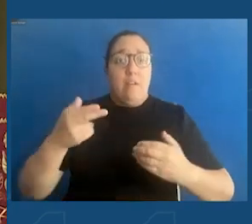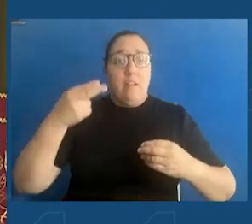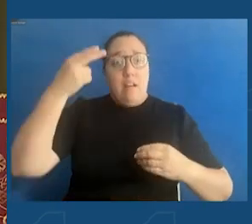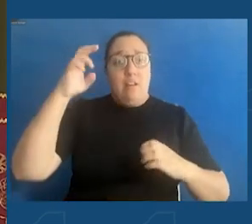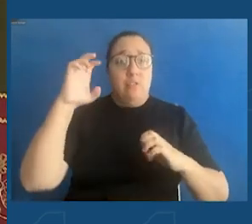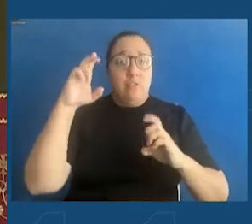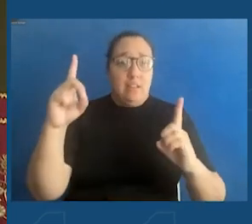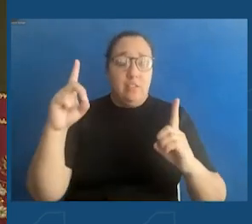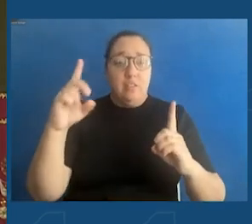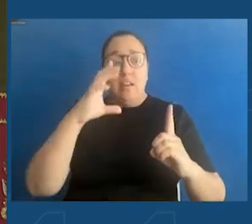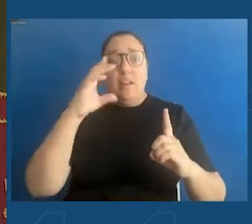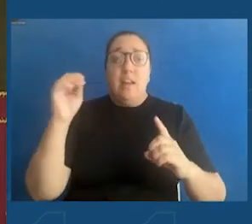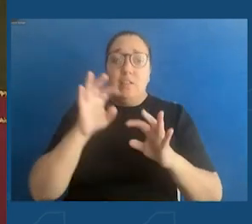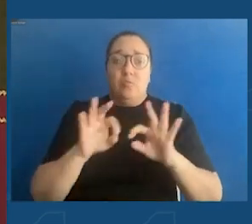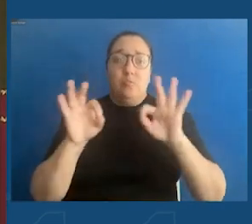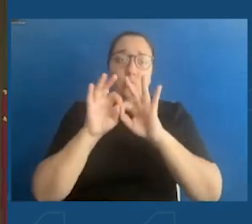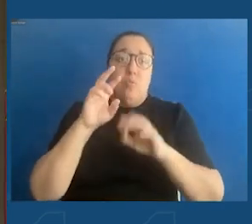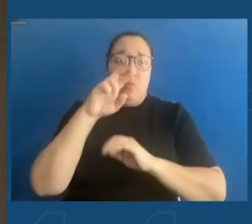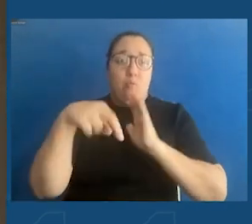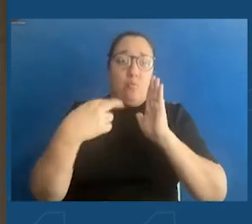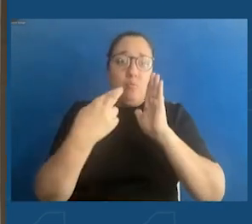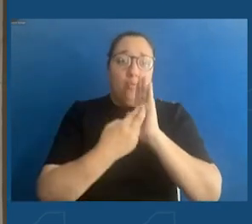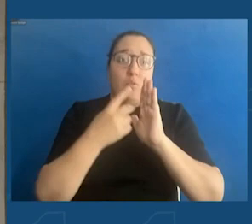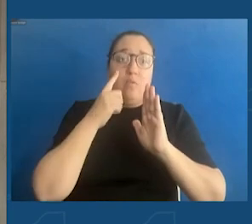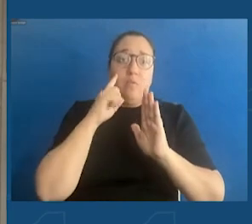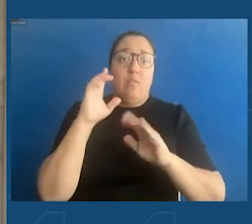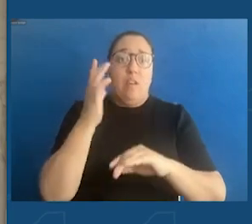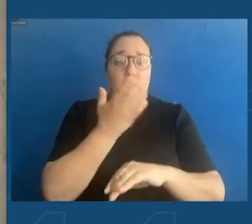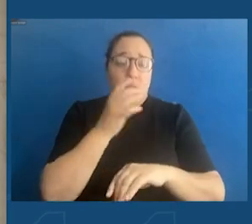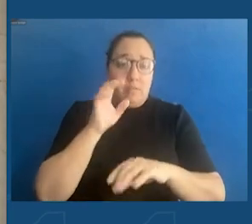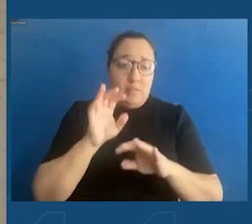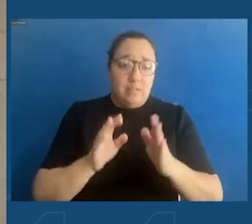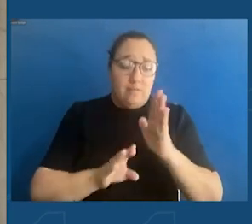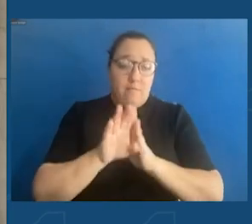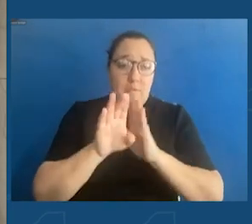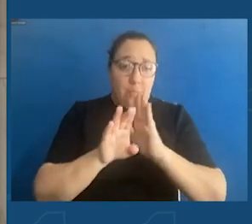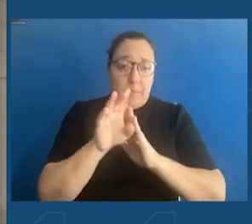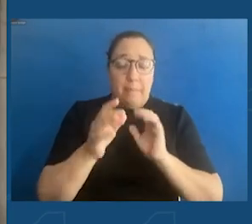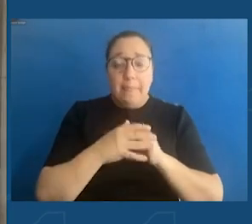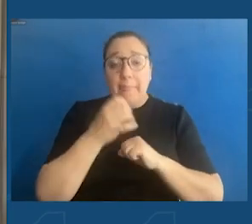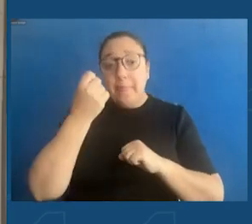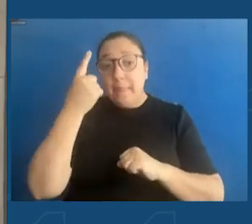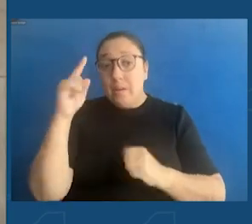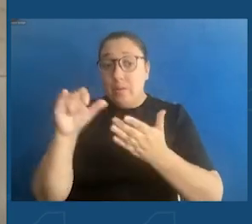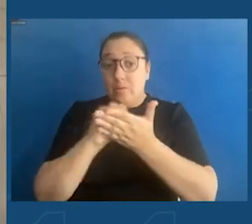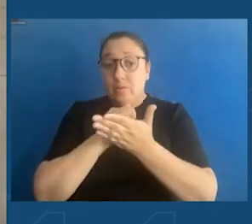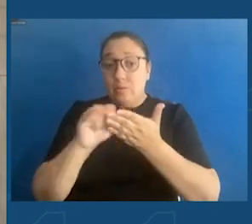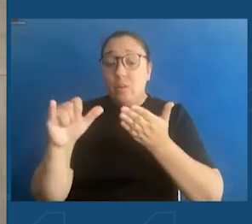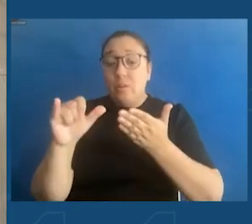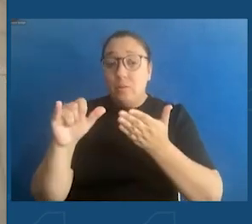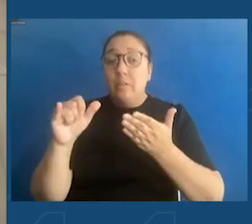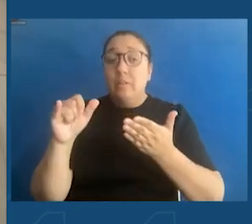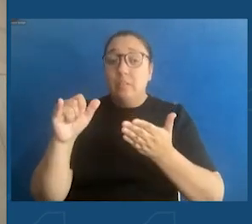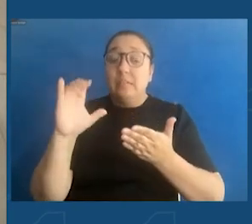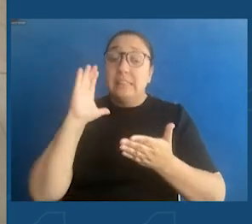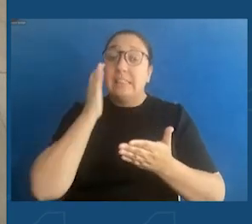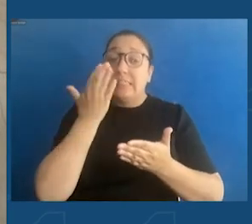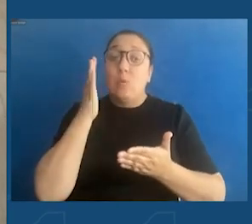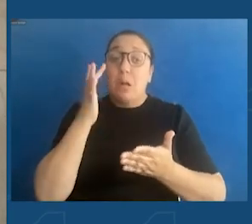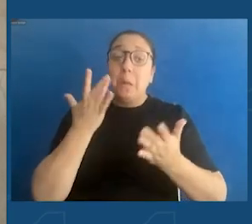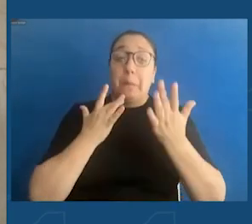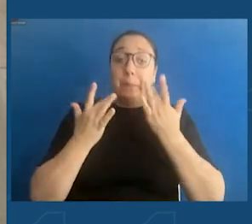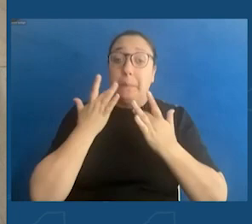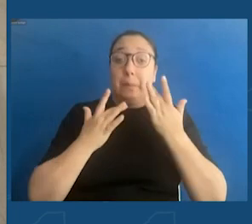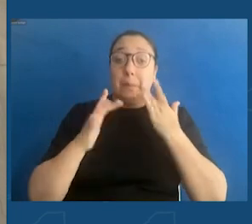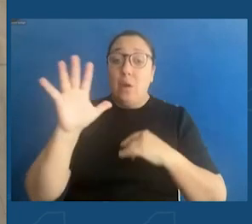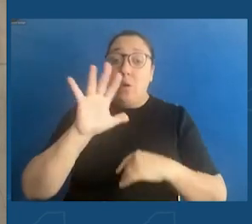in workforce development. As you are aware, New York is projected to face a shortage of almost